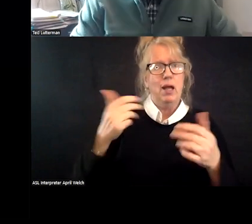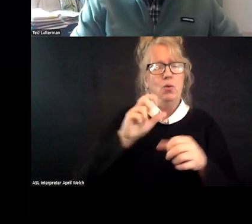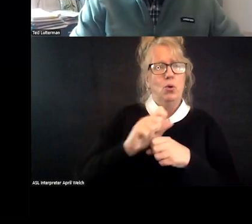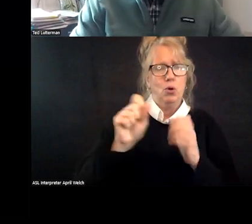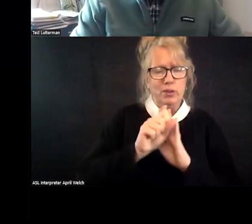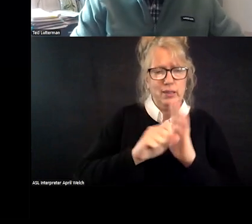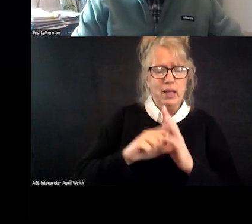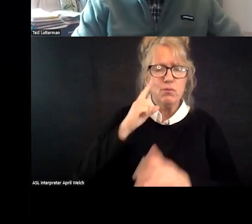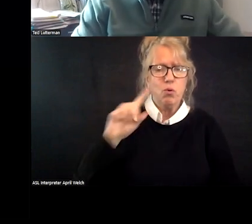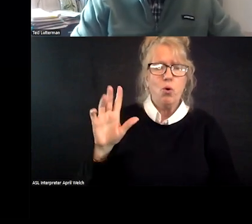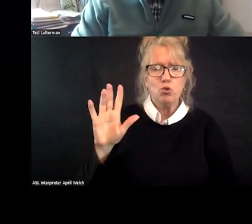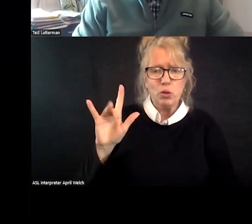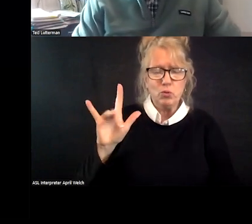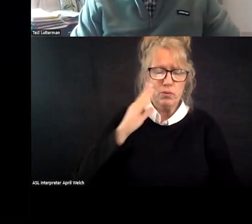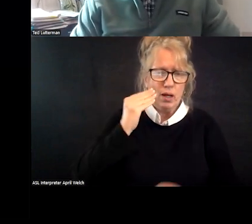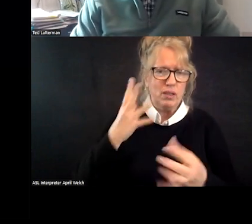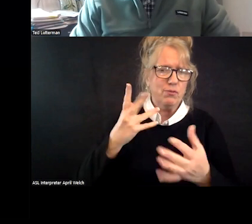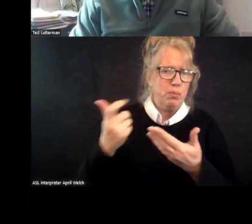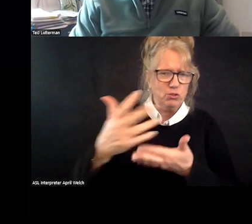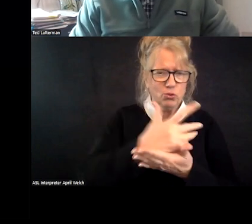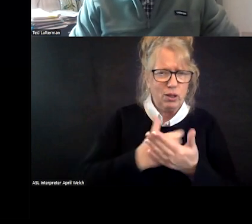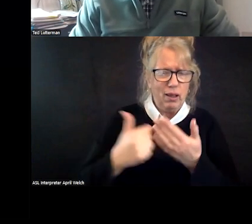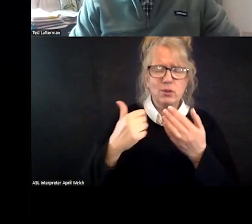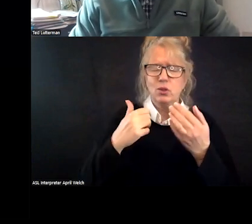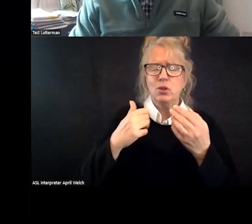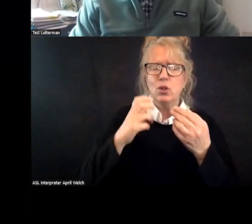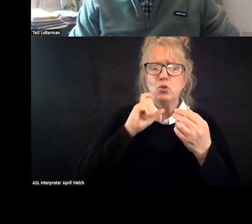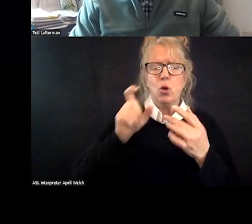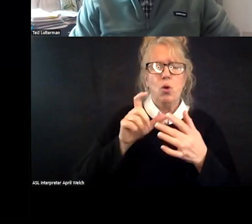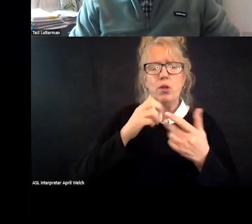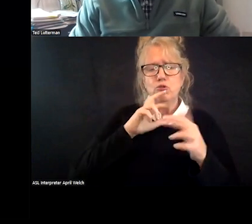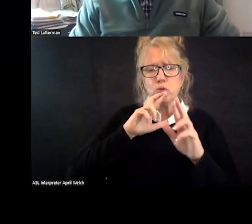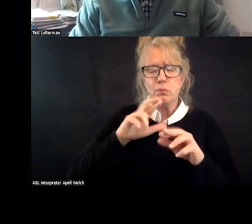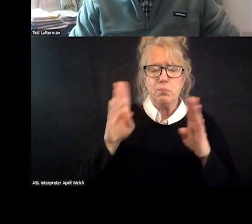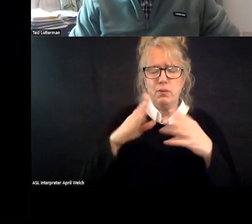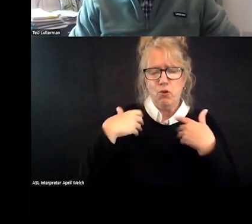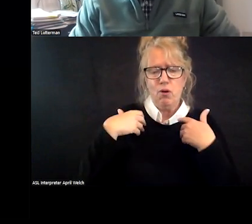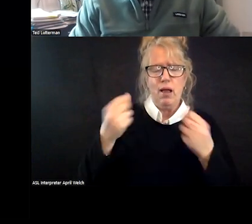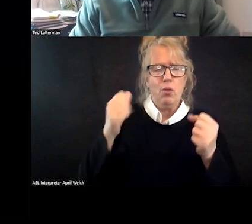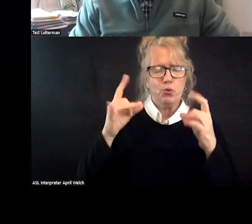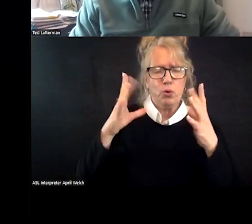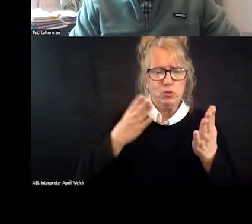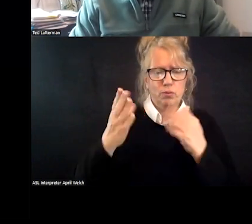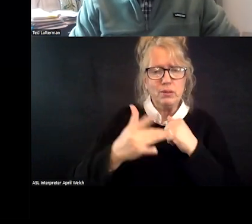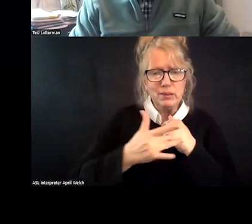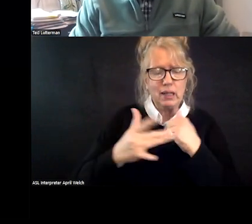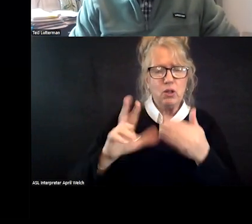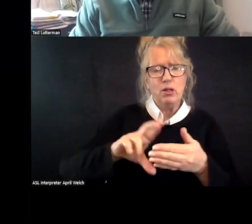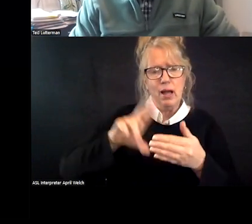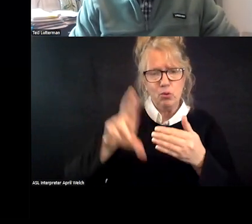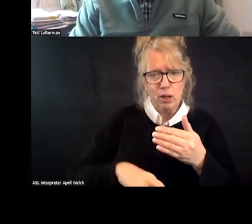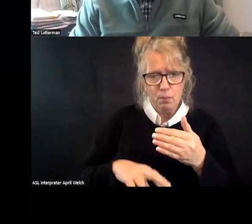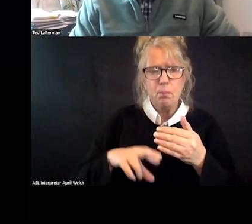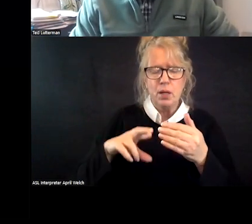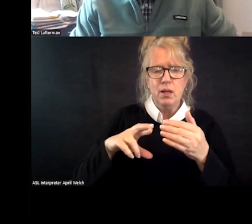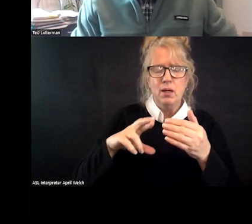get 2025 information. So in particular, there's a report, Behavioral Health Crisis Services, Technology and Outcomes,